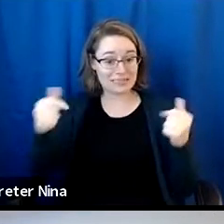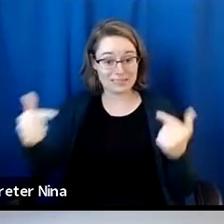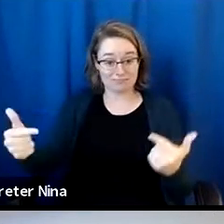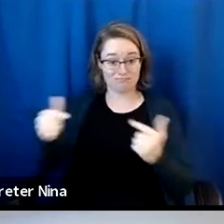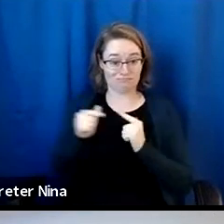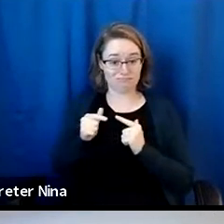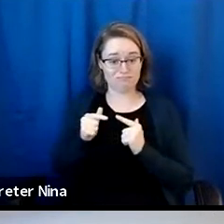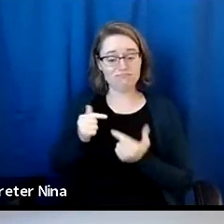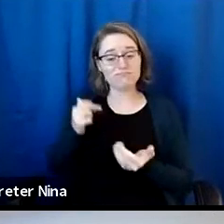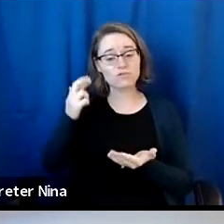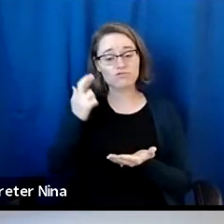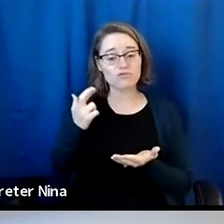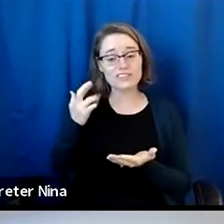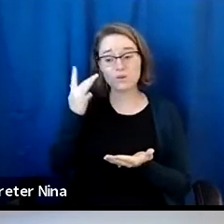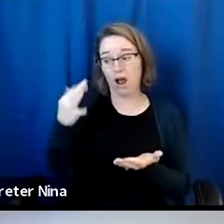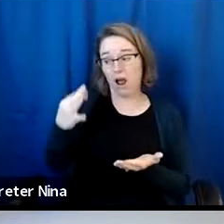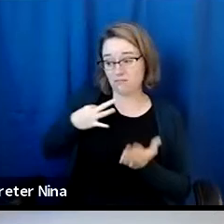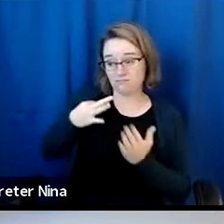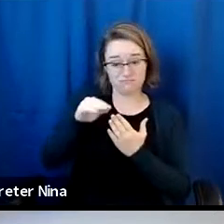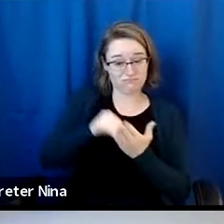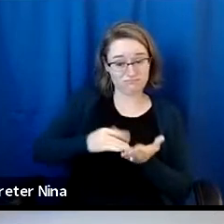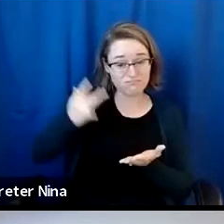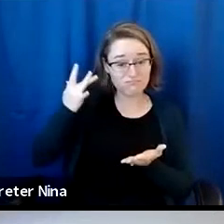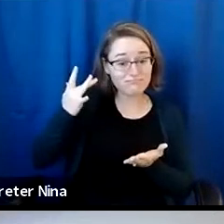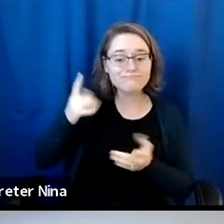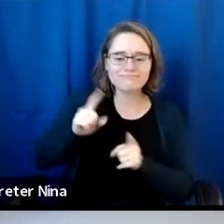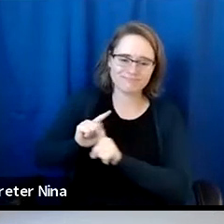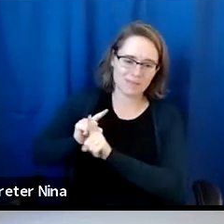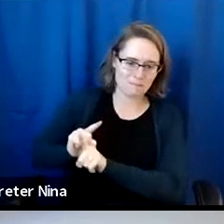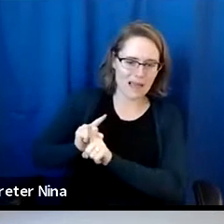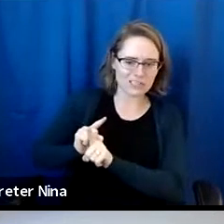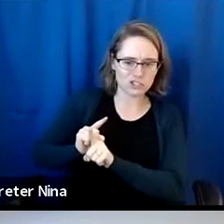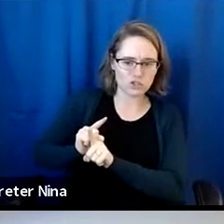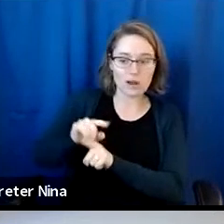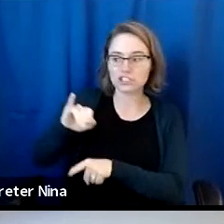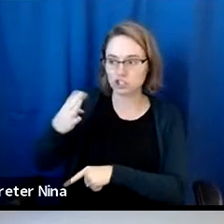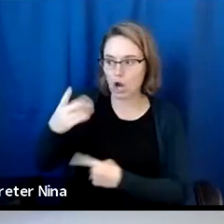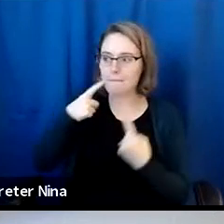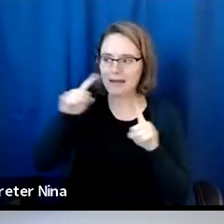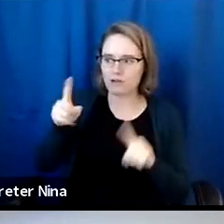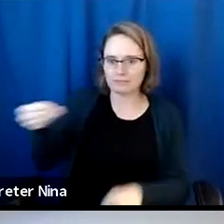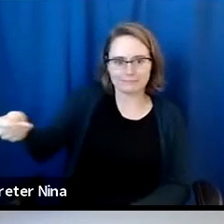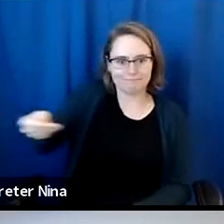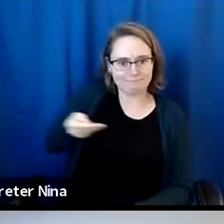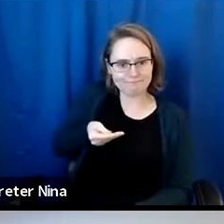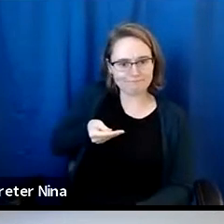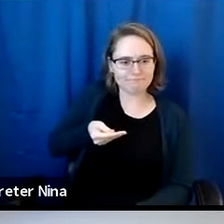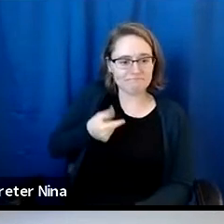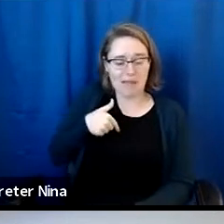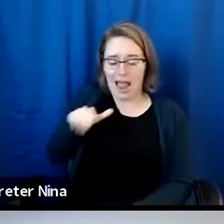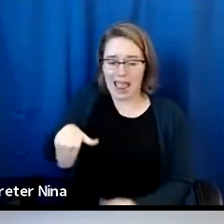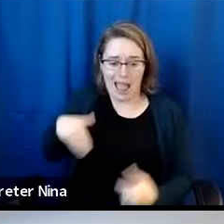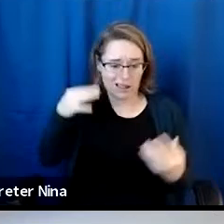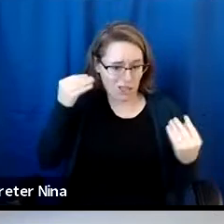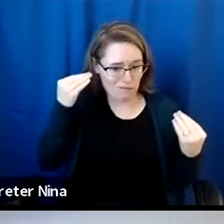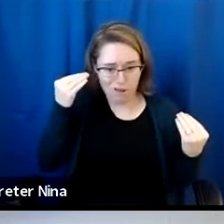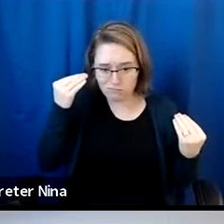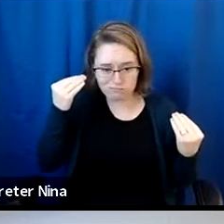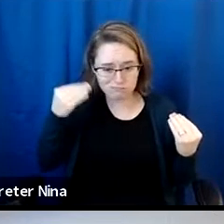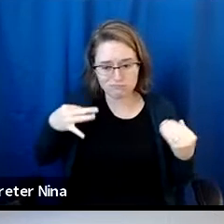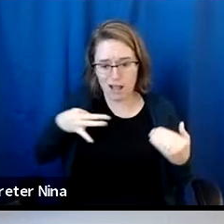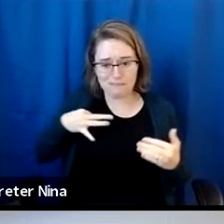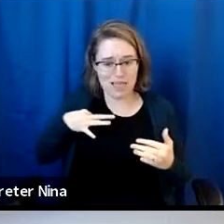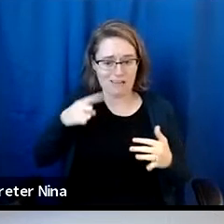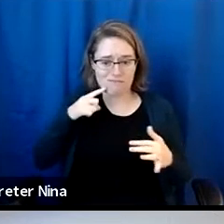reason I even applied was because a mentor put the job announcement in front of me. I had not thought about applying for